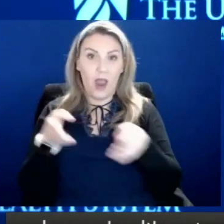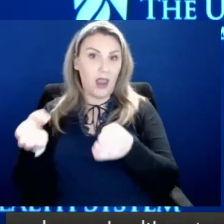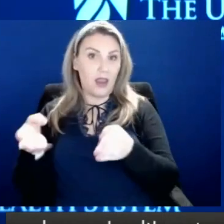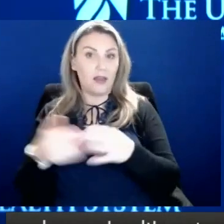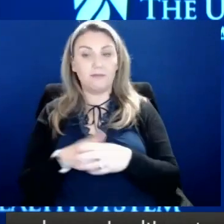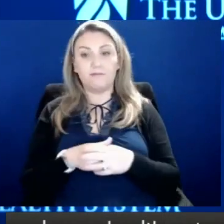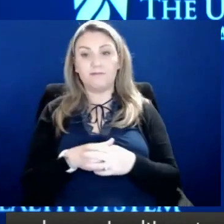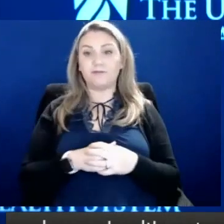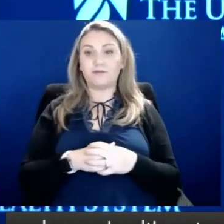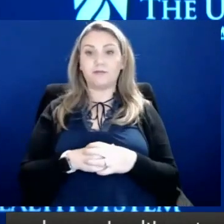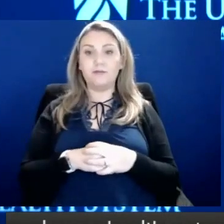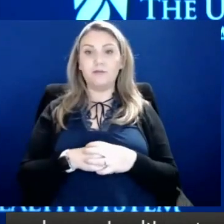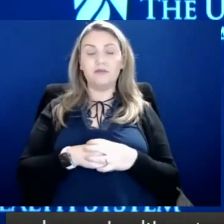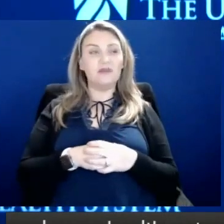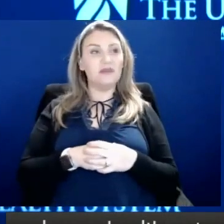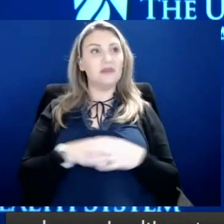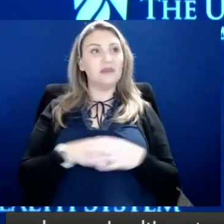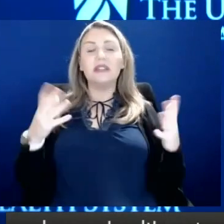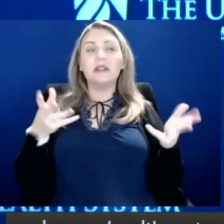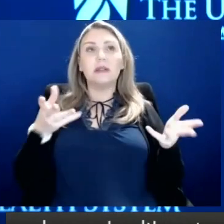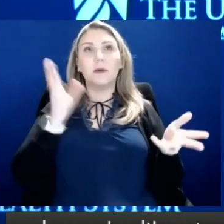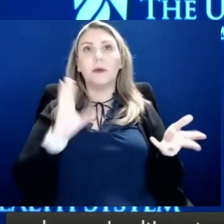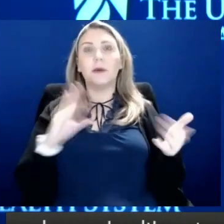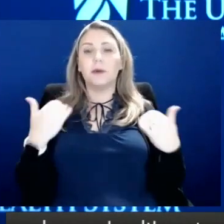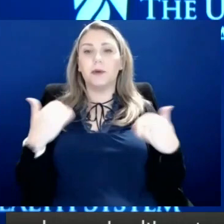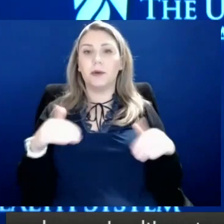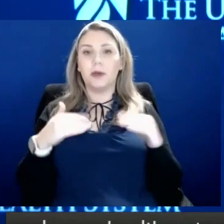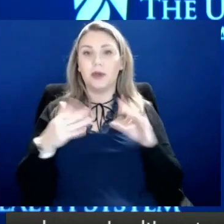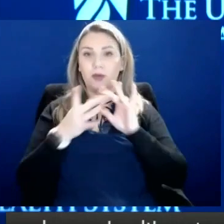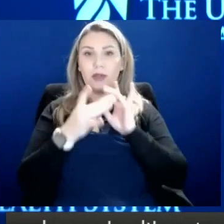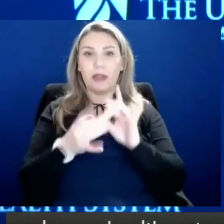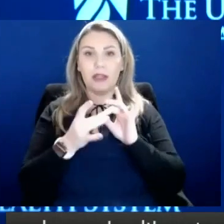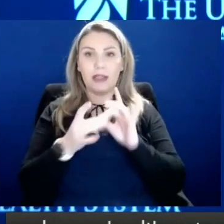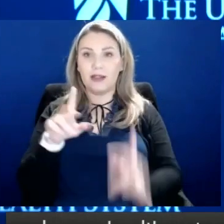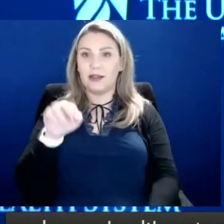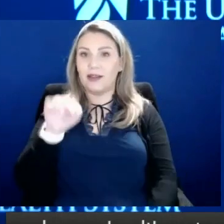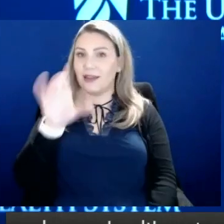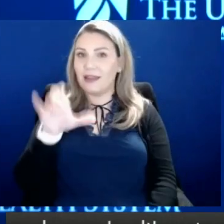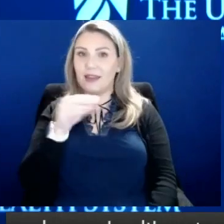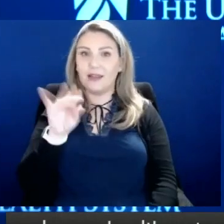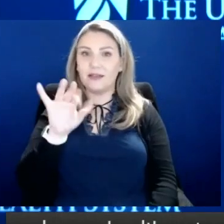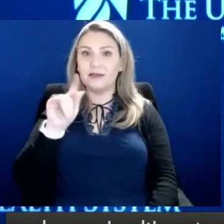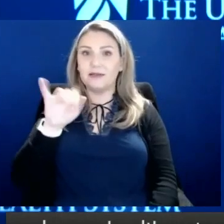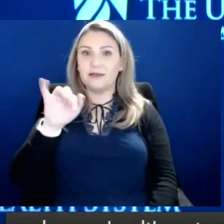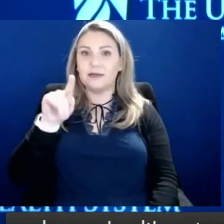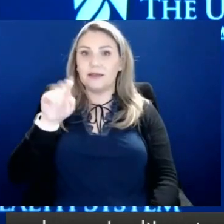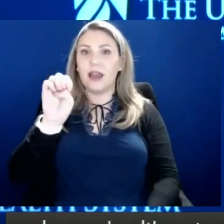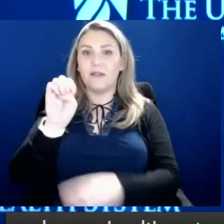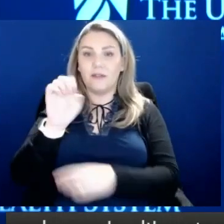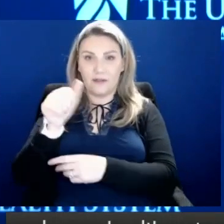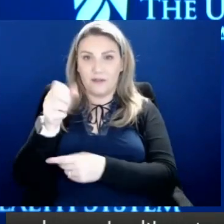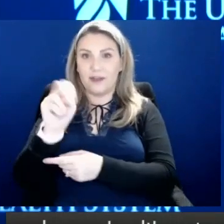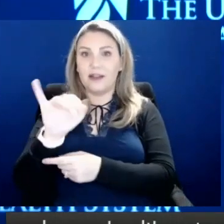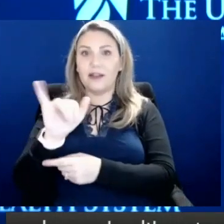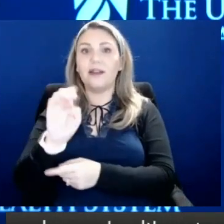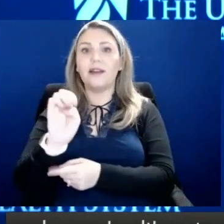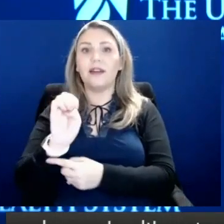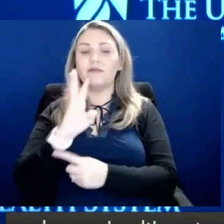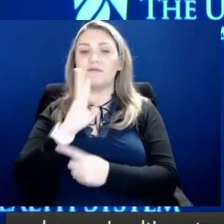But gosh, I can just so relate to Kelly and Stephanie when they talk about the brain fog part.